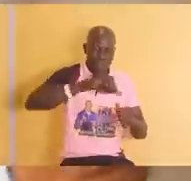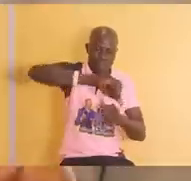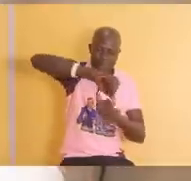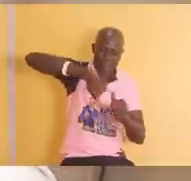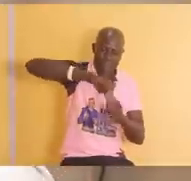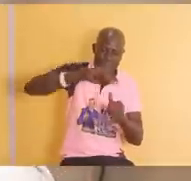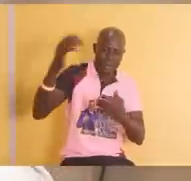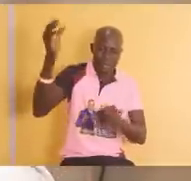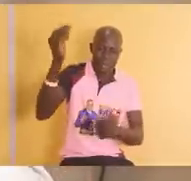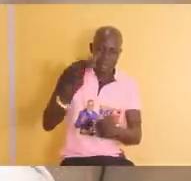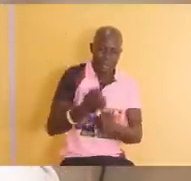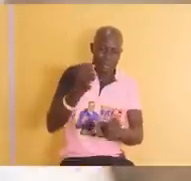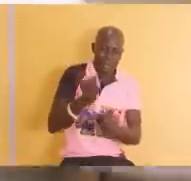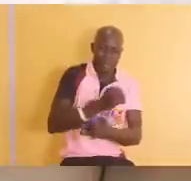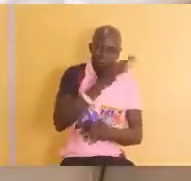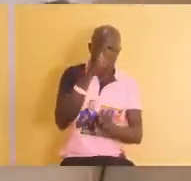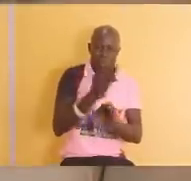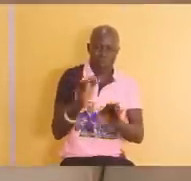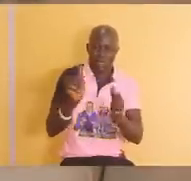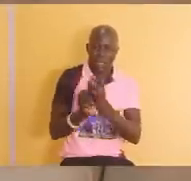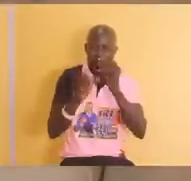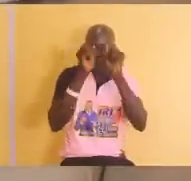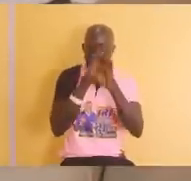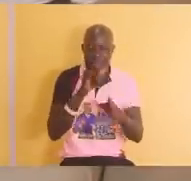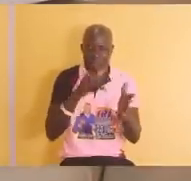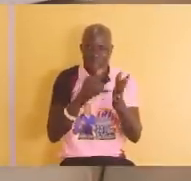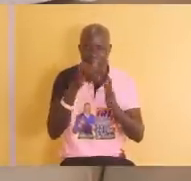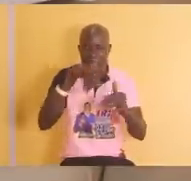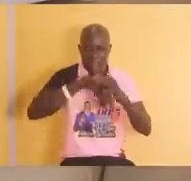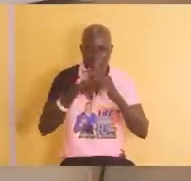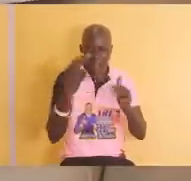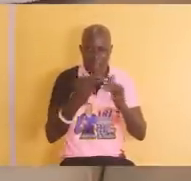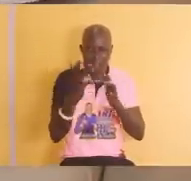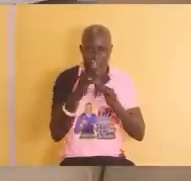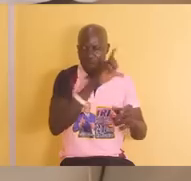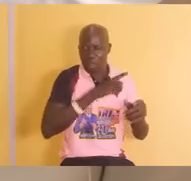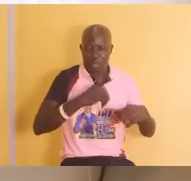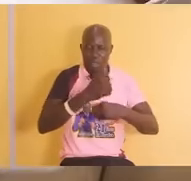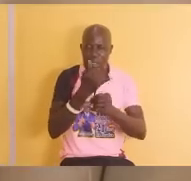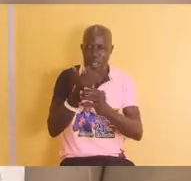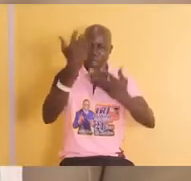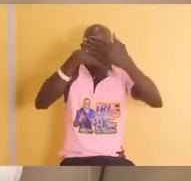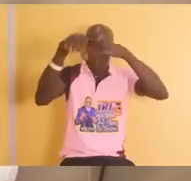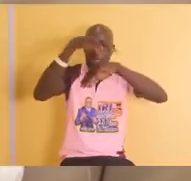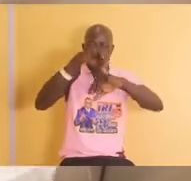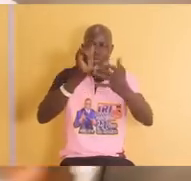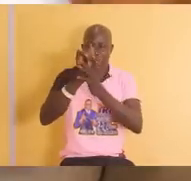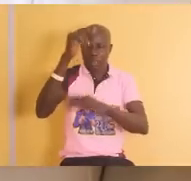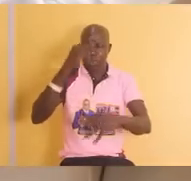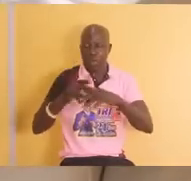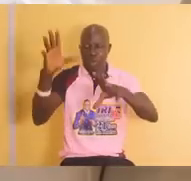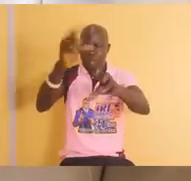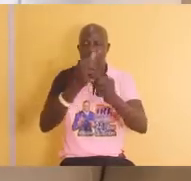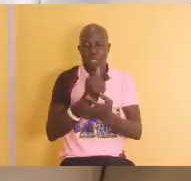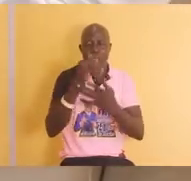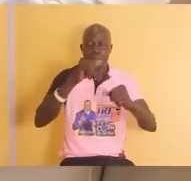mo sta oro to pa anoint ara mo bless ye ni oruko oluwa to da ya ti o ni oruko Jesus o ya